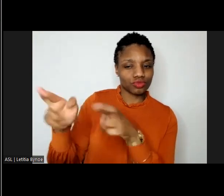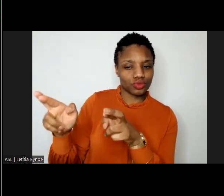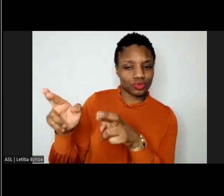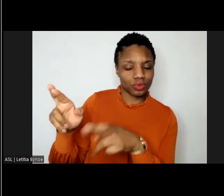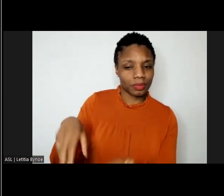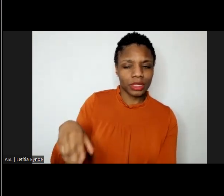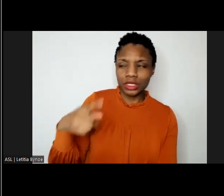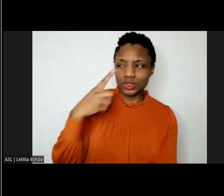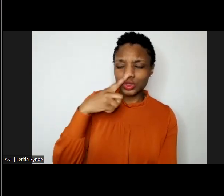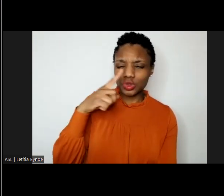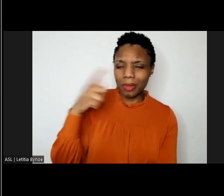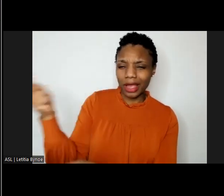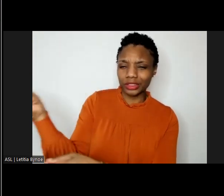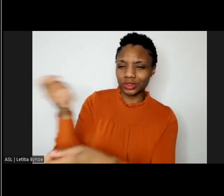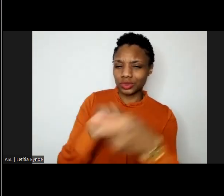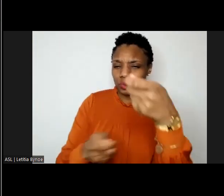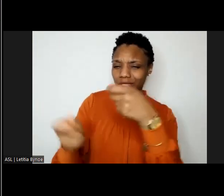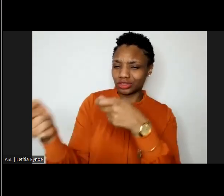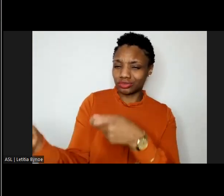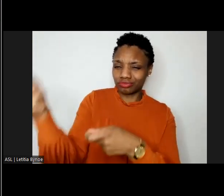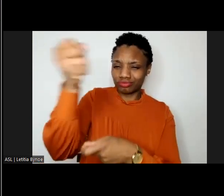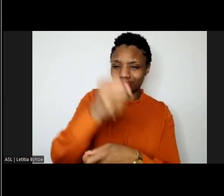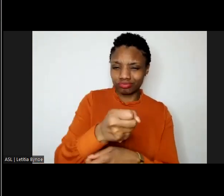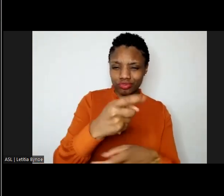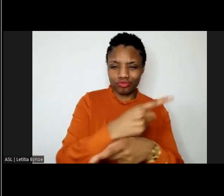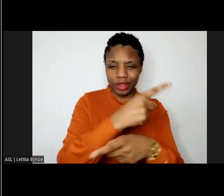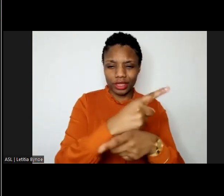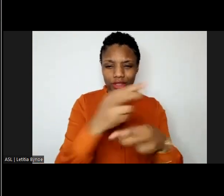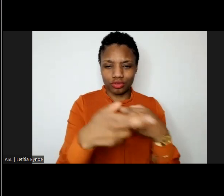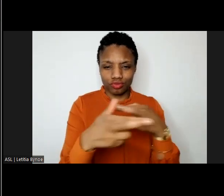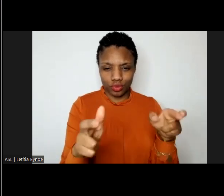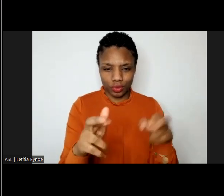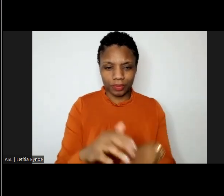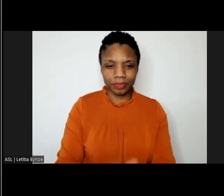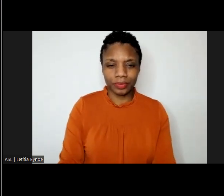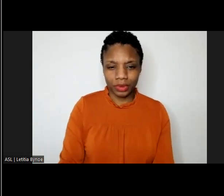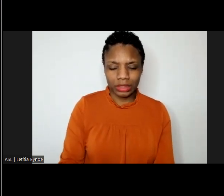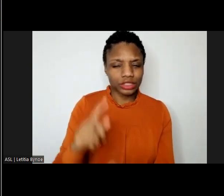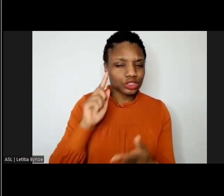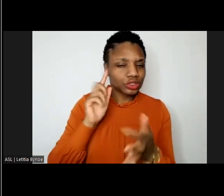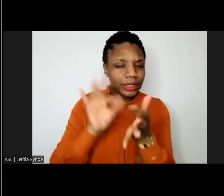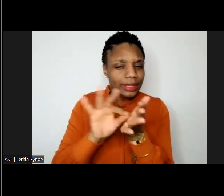him out of the Vietnamese room? But yes, we have Kalila, Madeline,